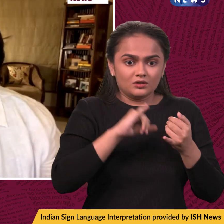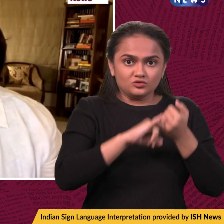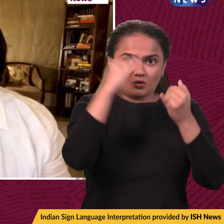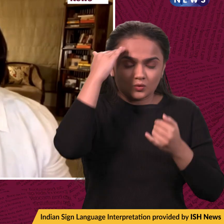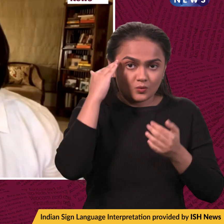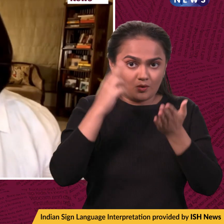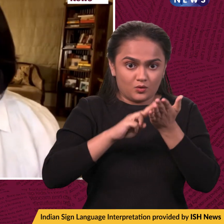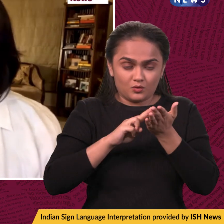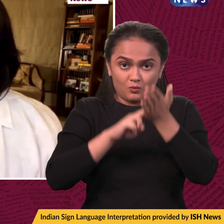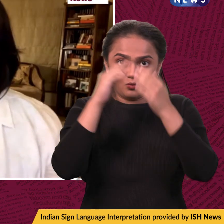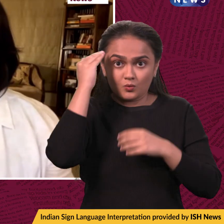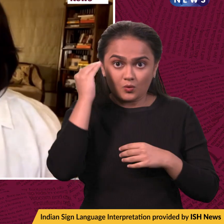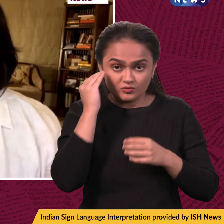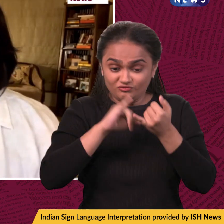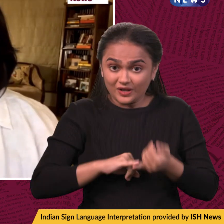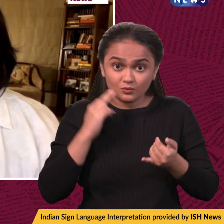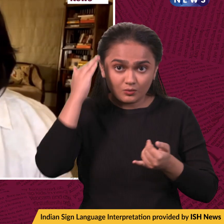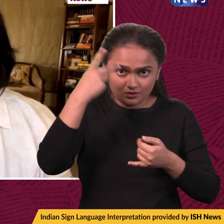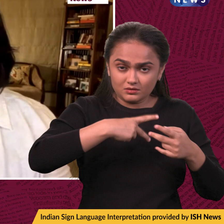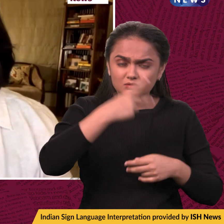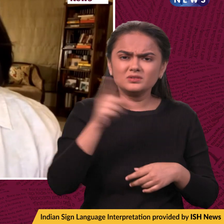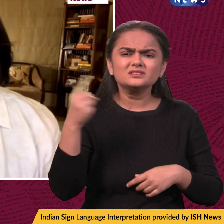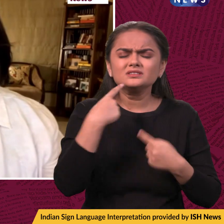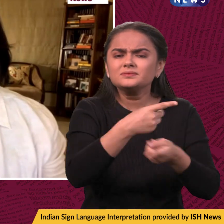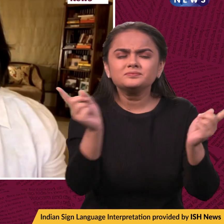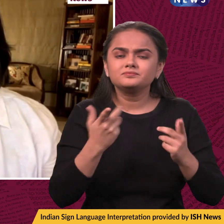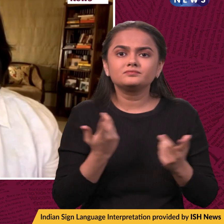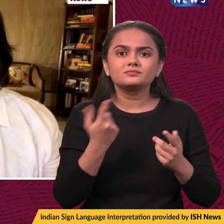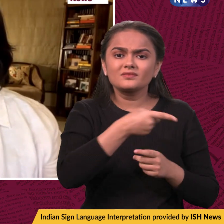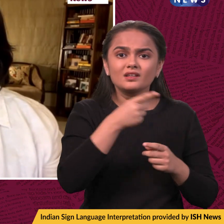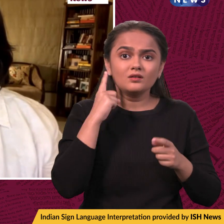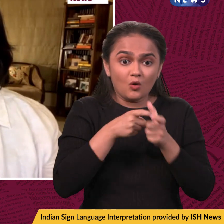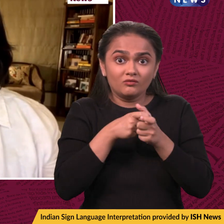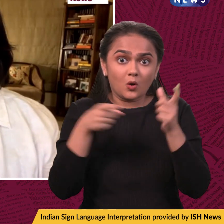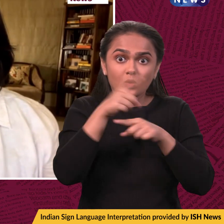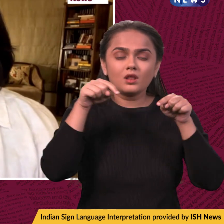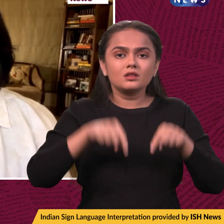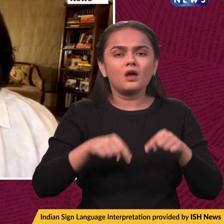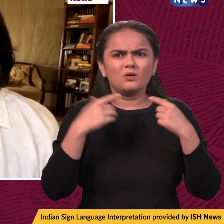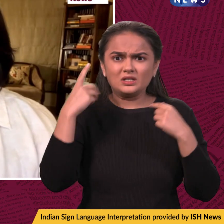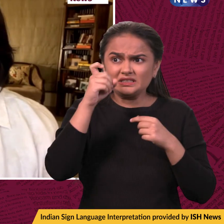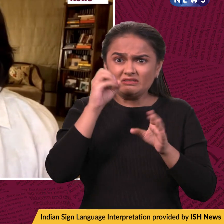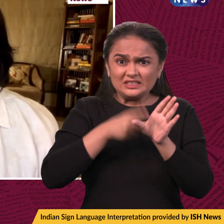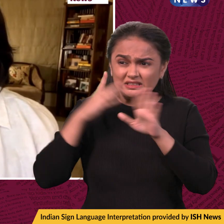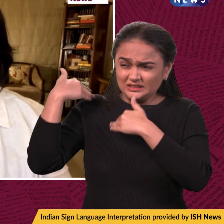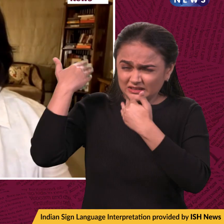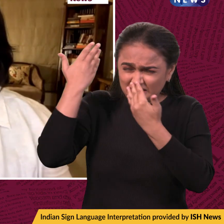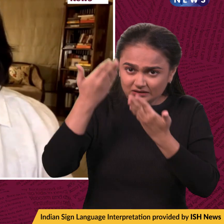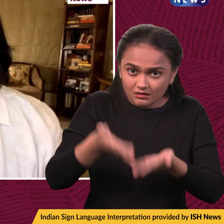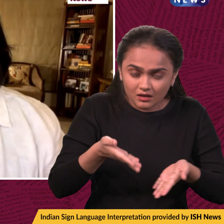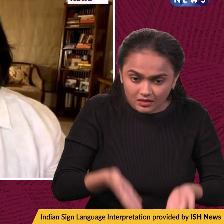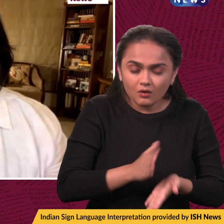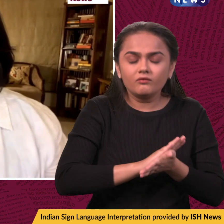have agreed in principle to declare a formal end to the Korean War. Now, this comes almost 70 years after the conflict